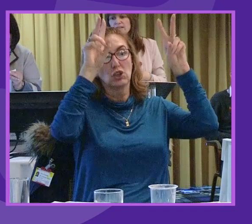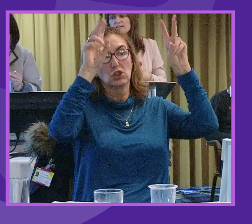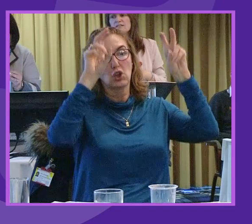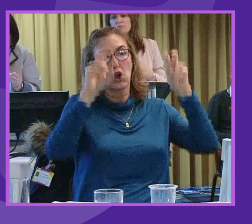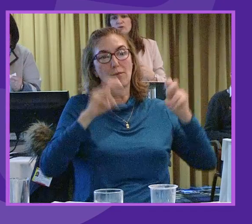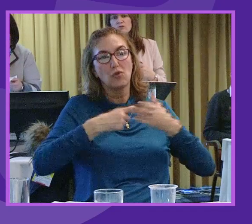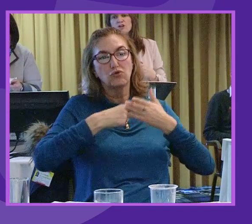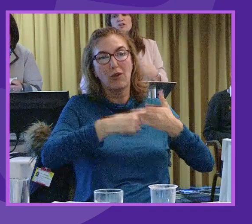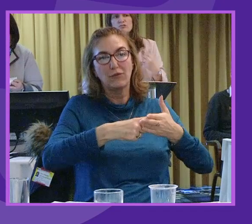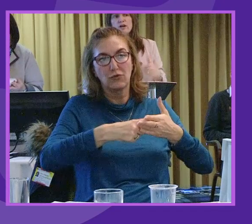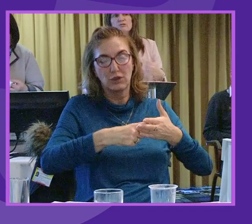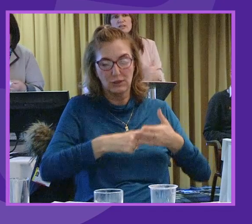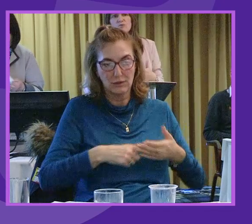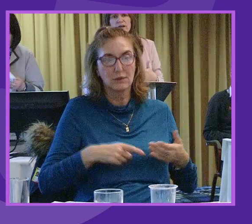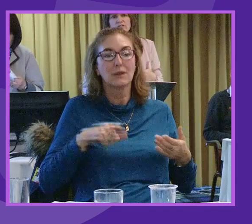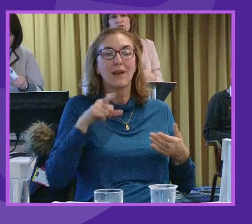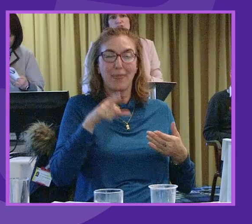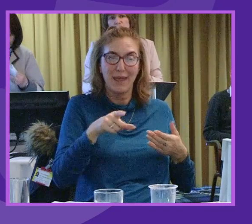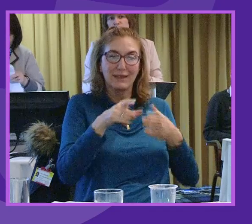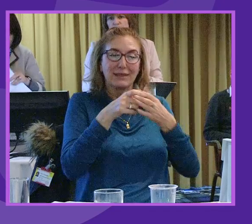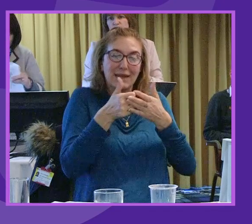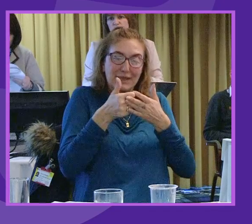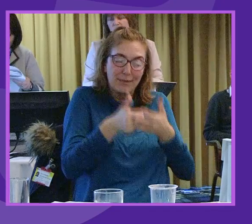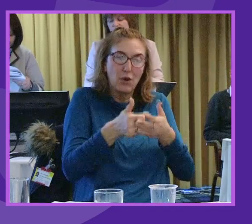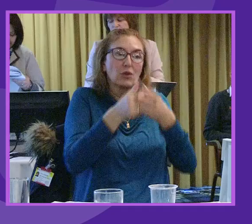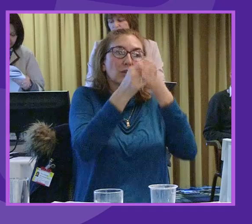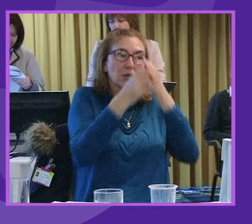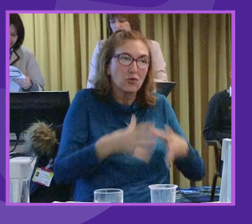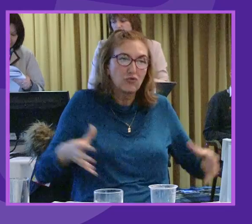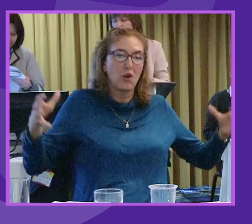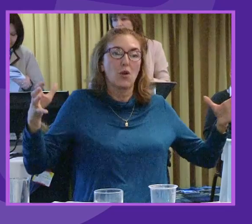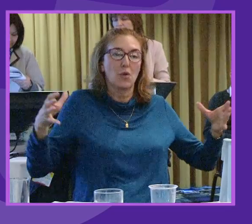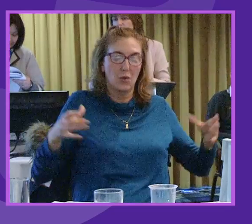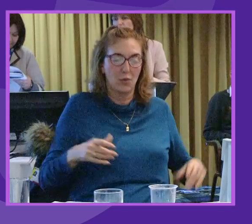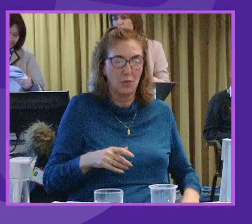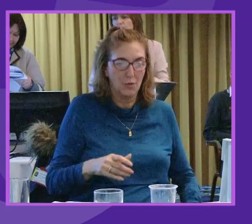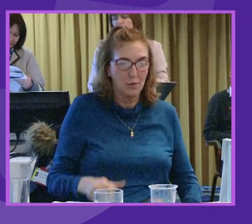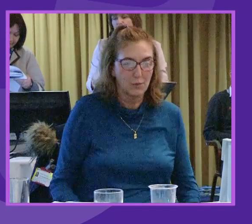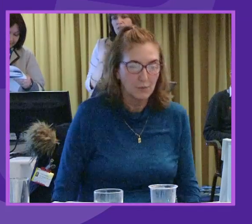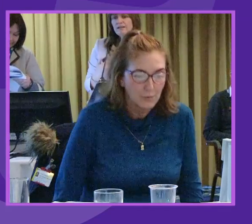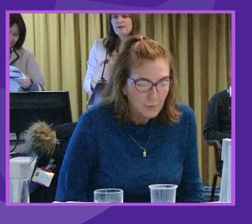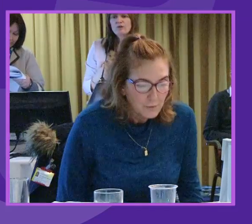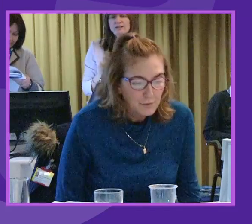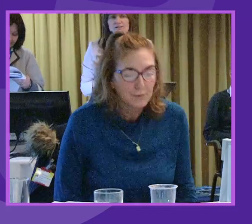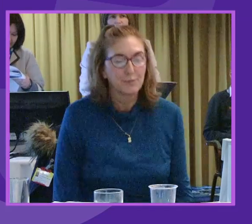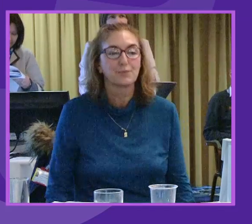for the network, really to support and grow this workforce across the North